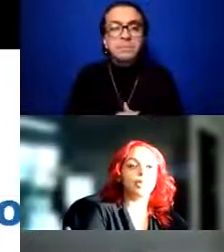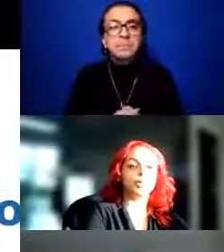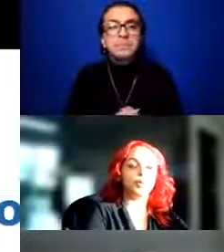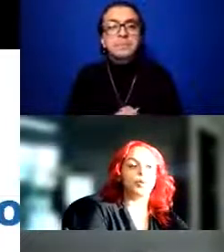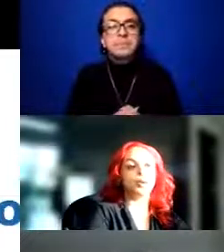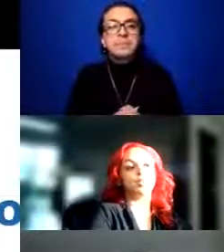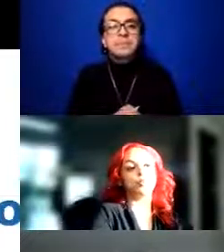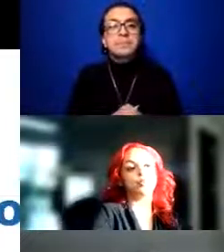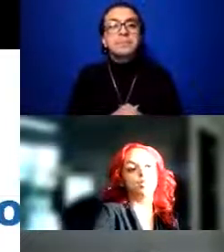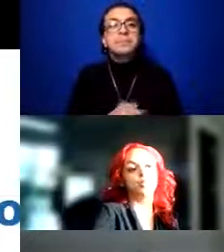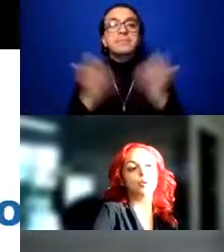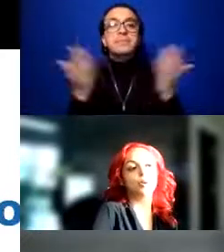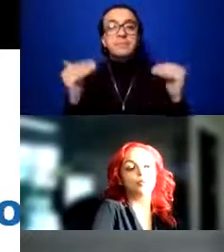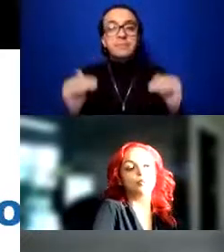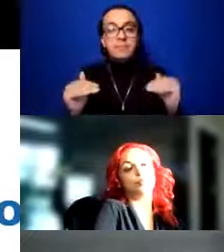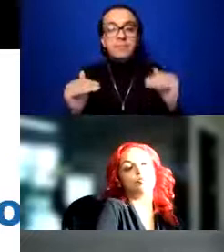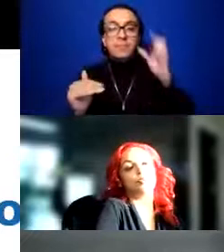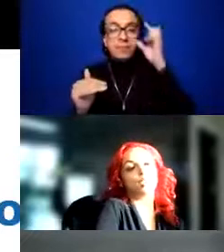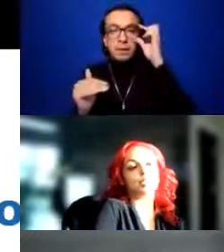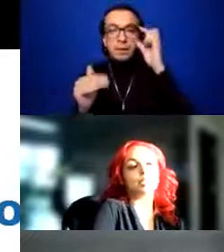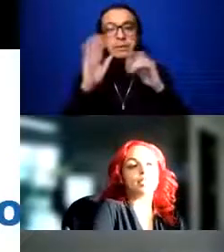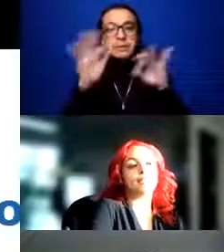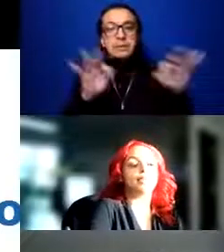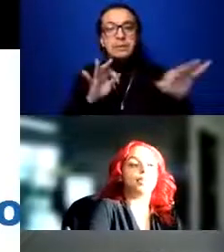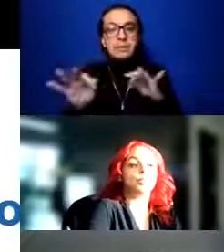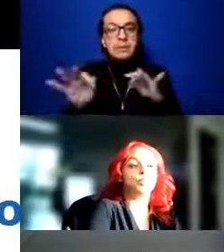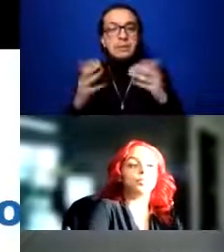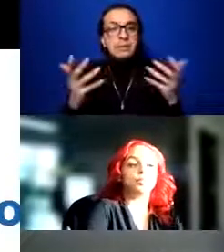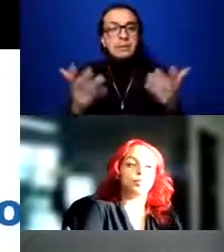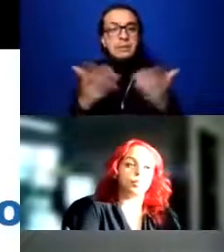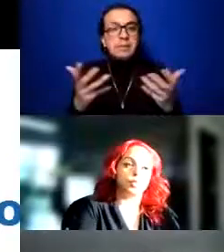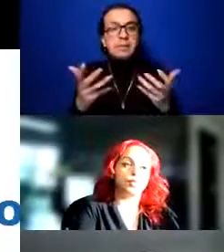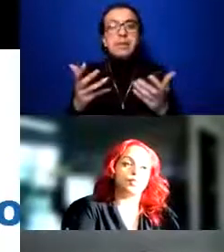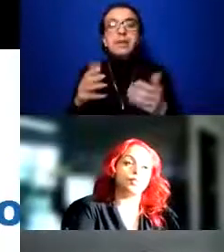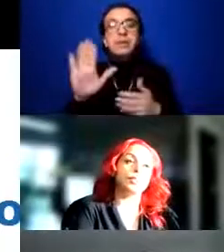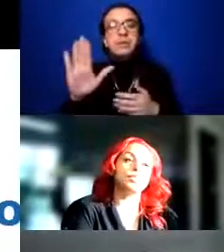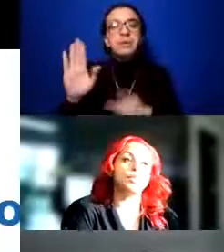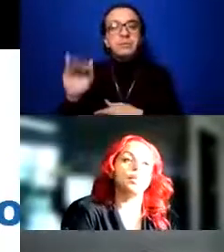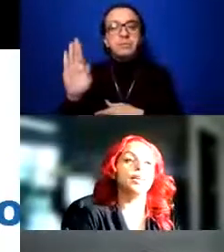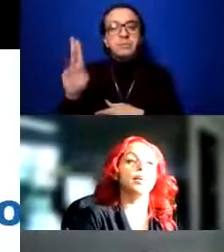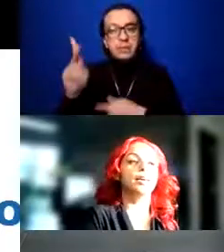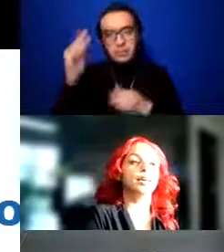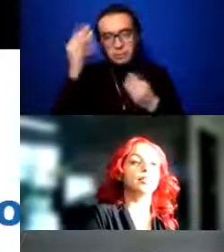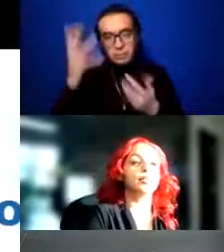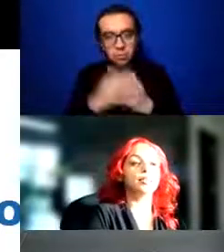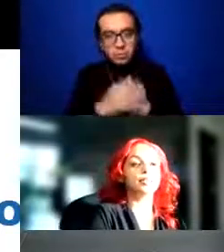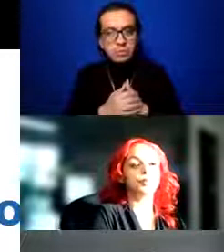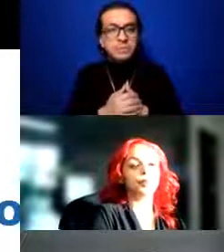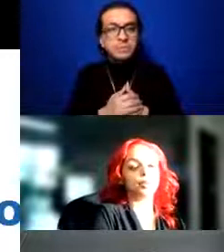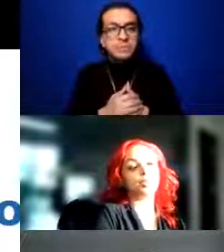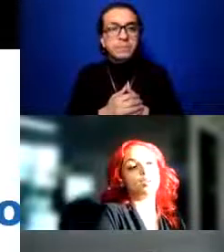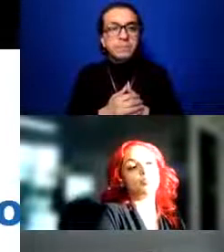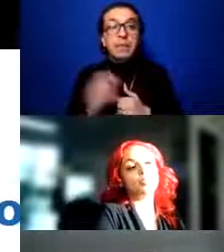And the next part that we're going to be going over is the financial institution information. This